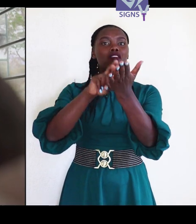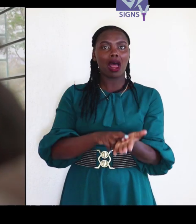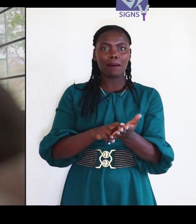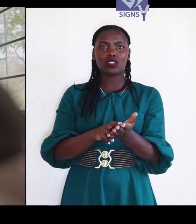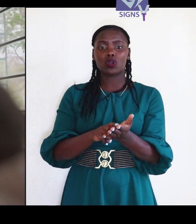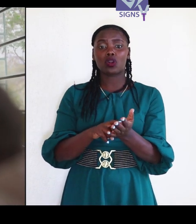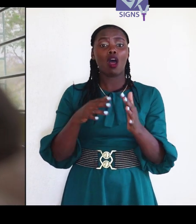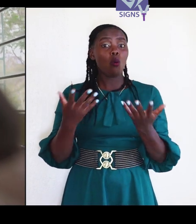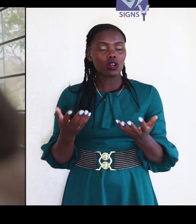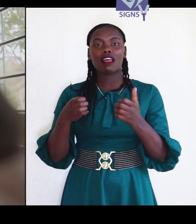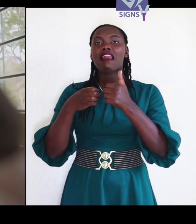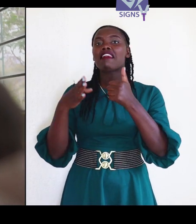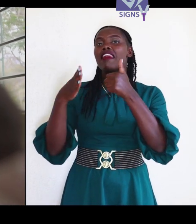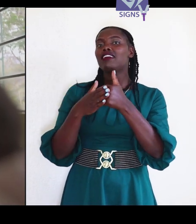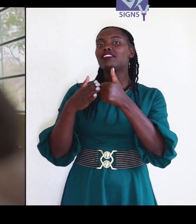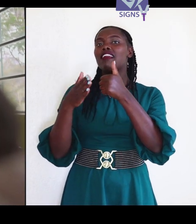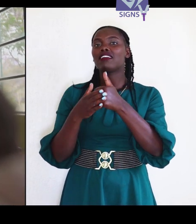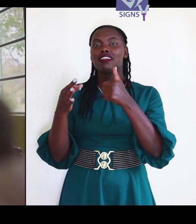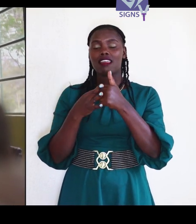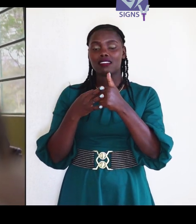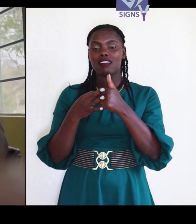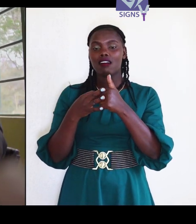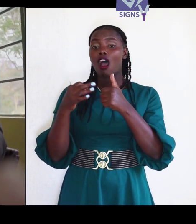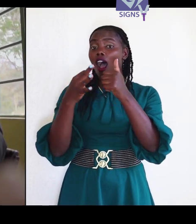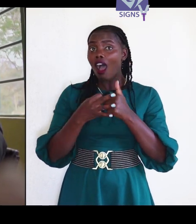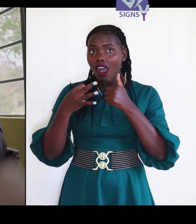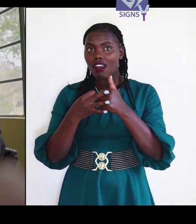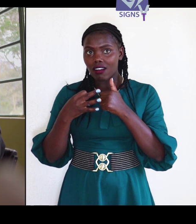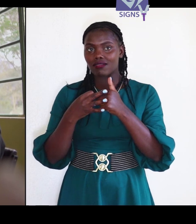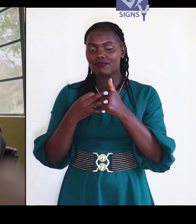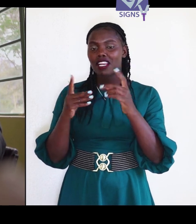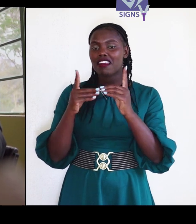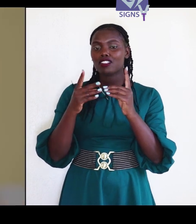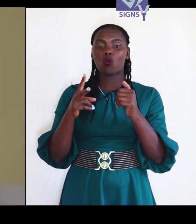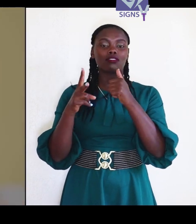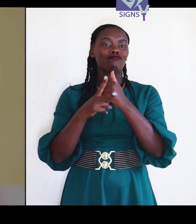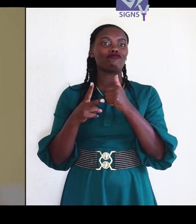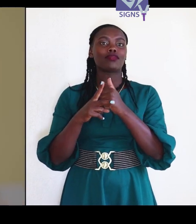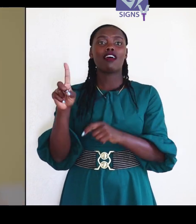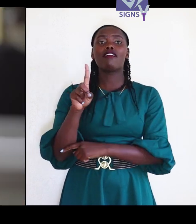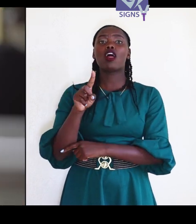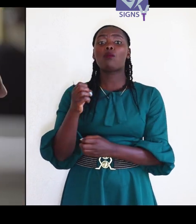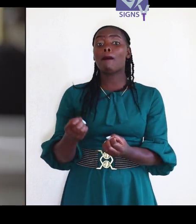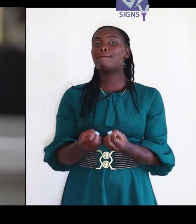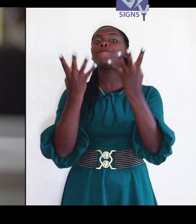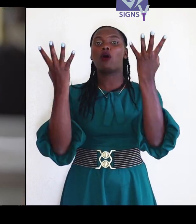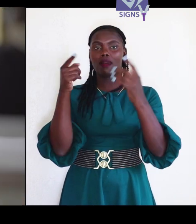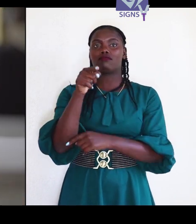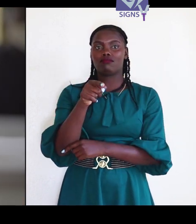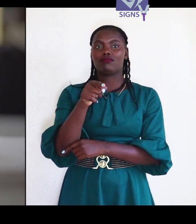of Rehabilitation and Communication Skills, teaching, among other things, Braille. Here is his story.